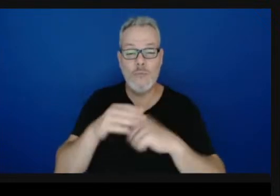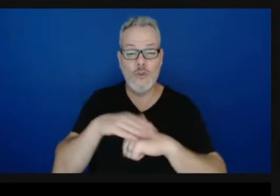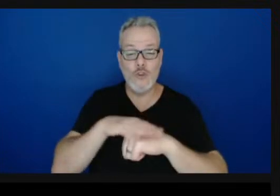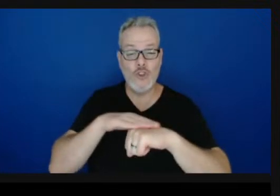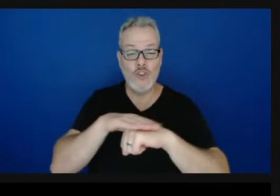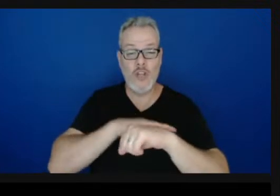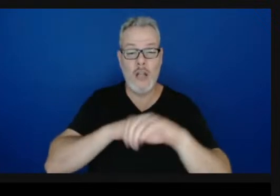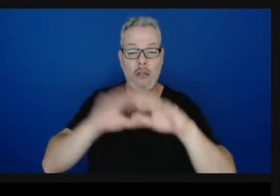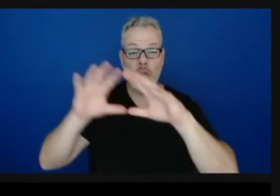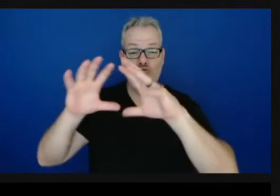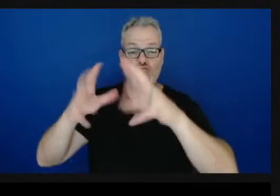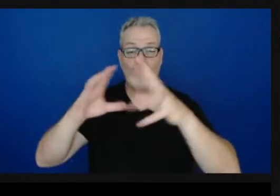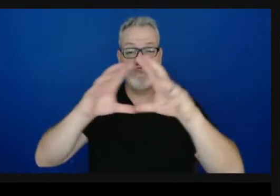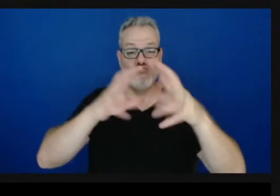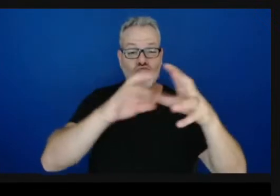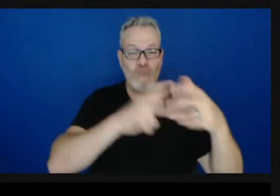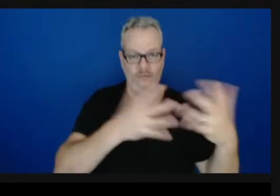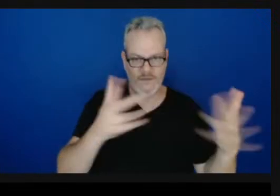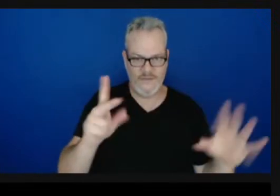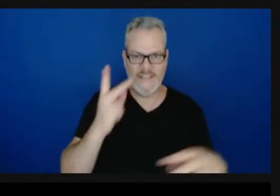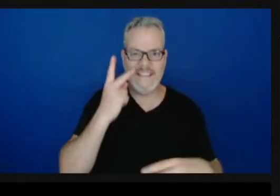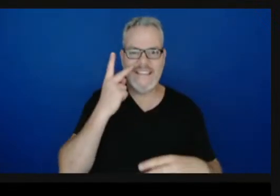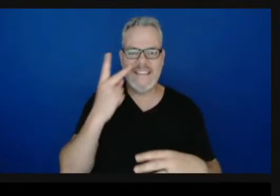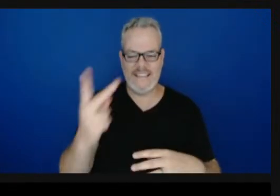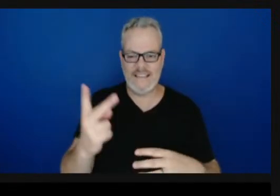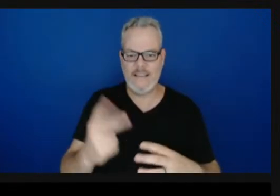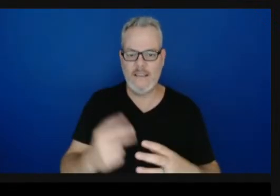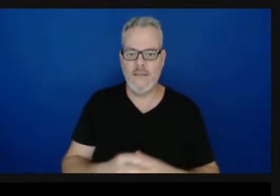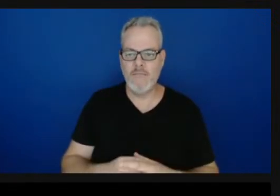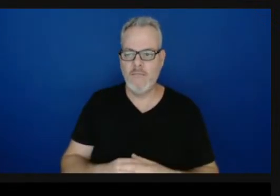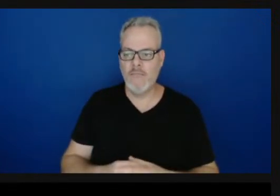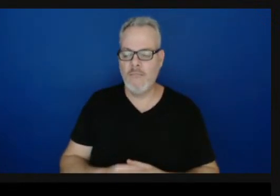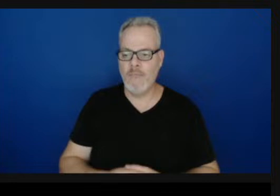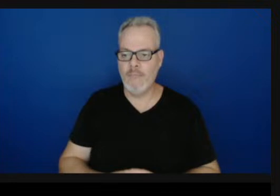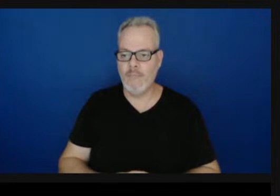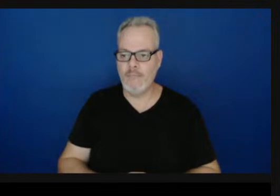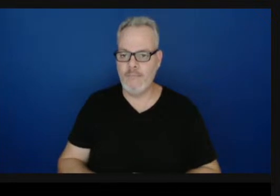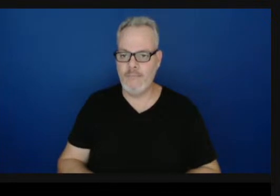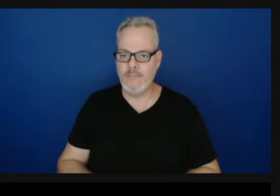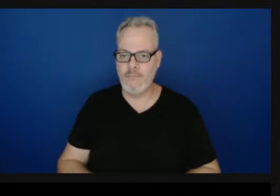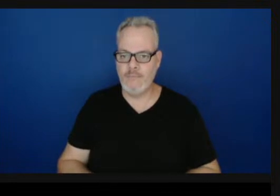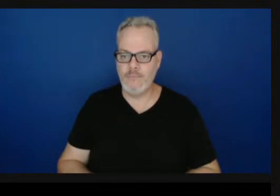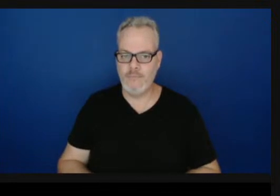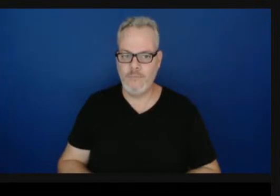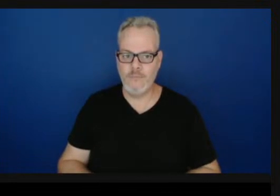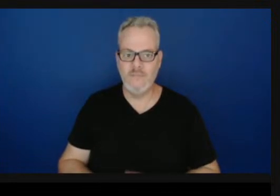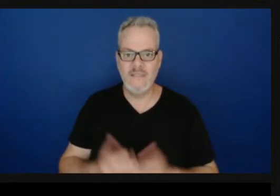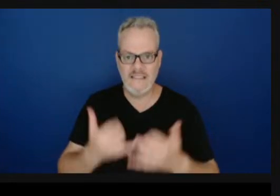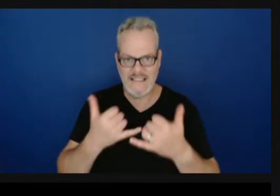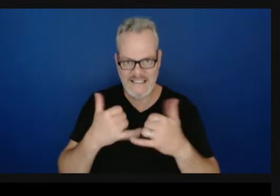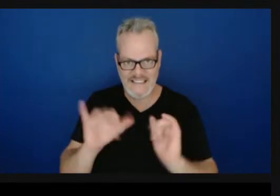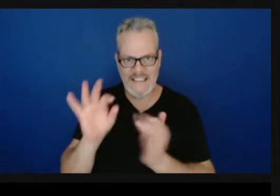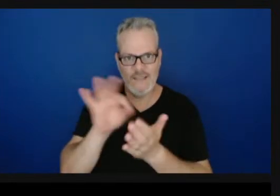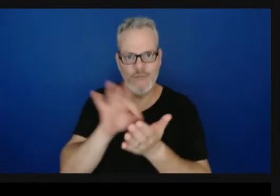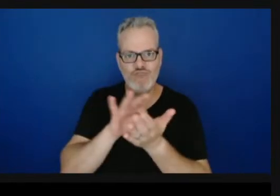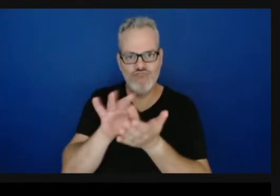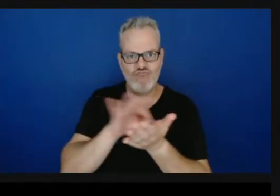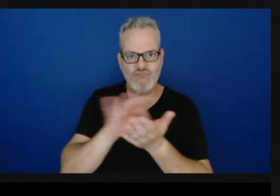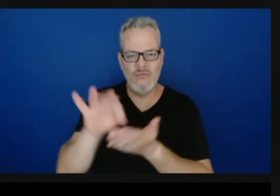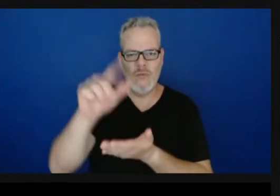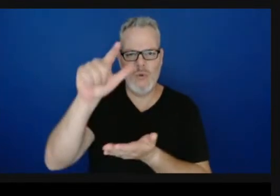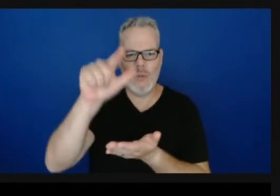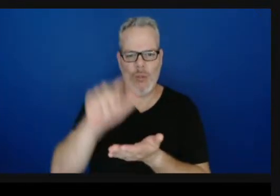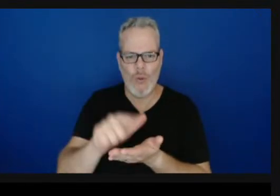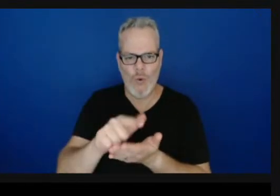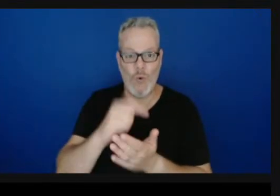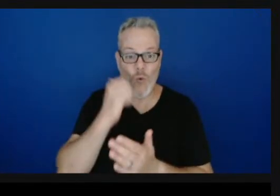but anyways, that's the only interesting thing. But the rates are still really low overall. Here they are, earthquakes per day.